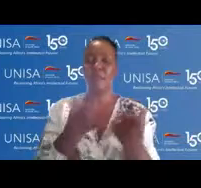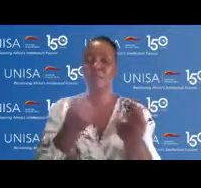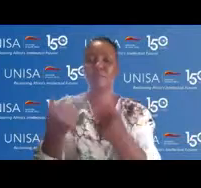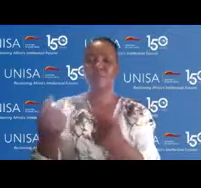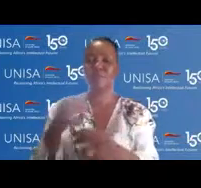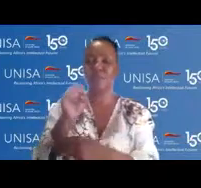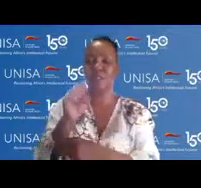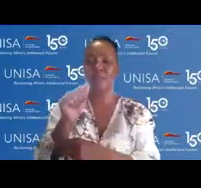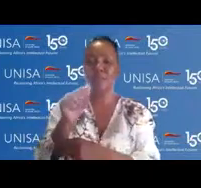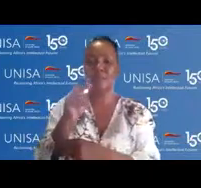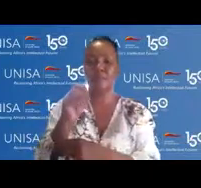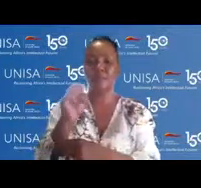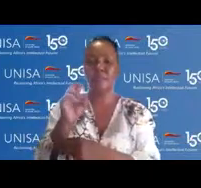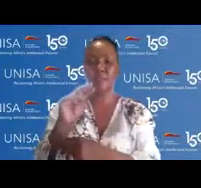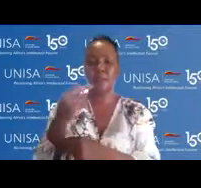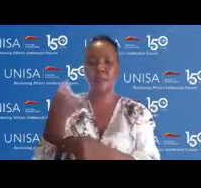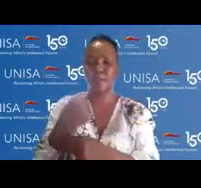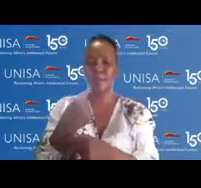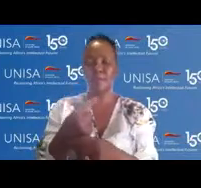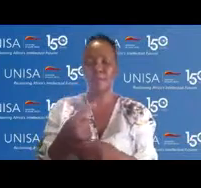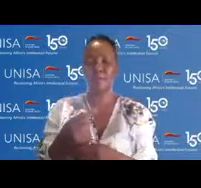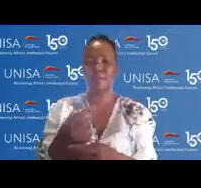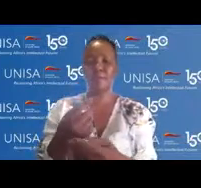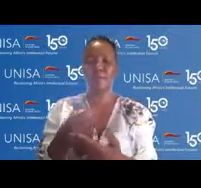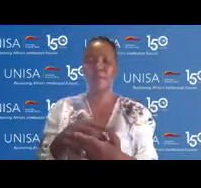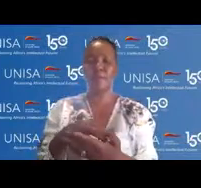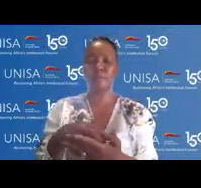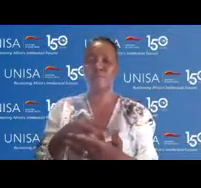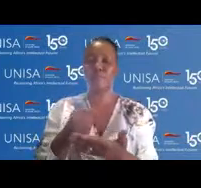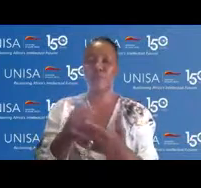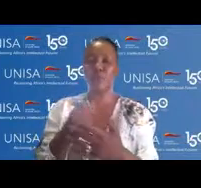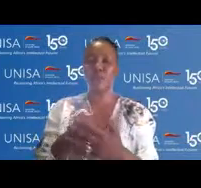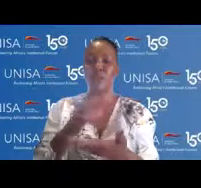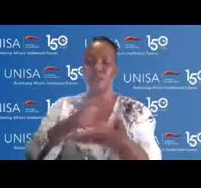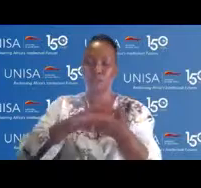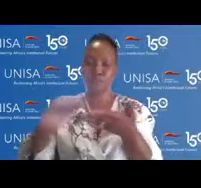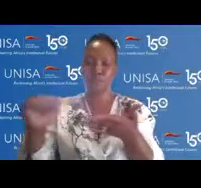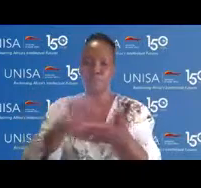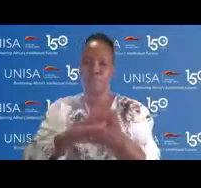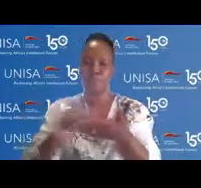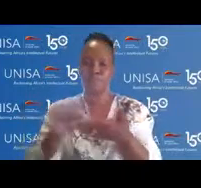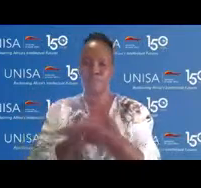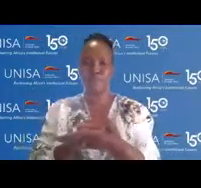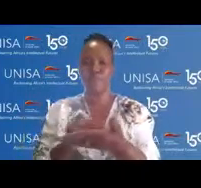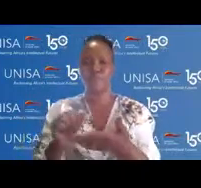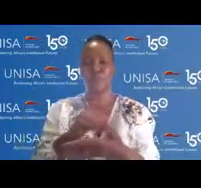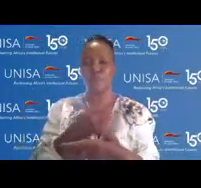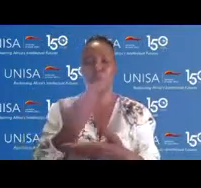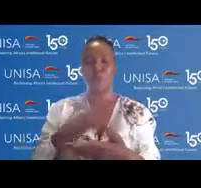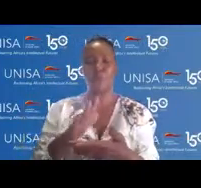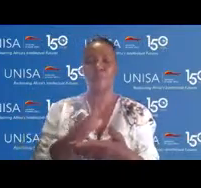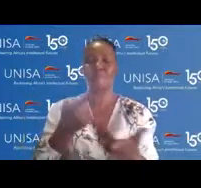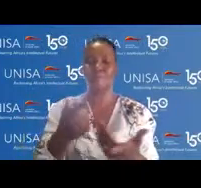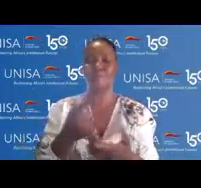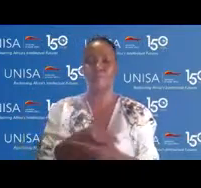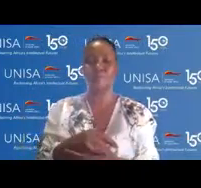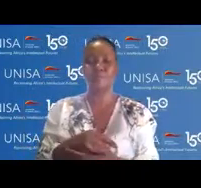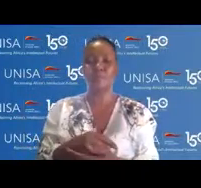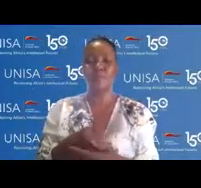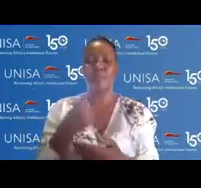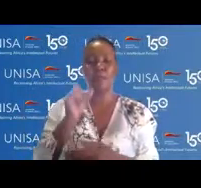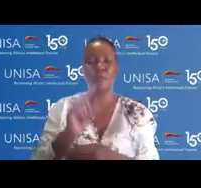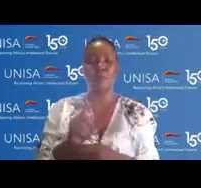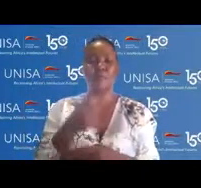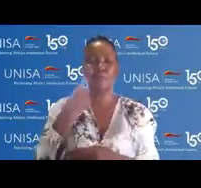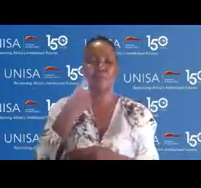notes. And I can actually go and delete the ones that I don't need anymore. And you simply just go and edit empty,